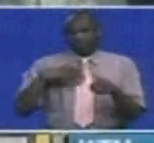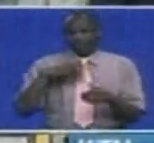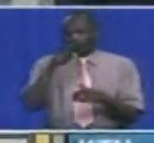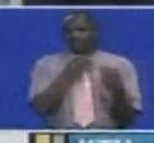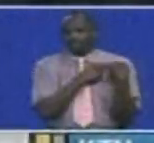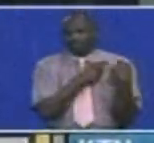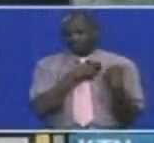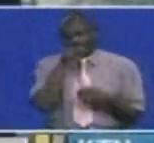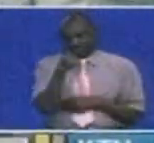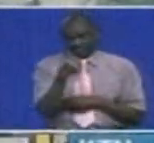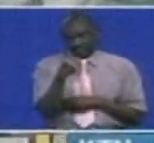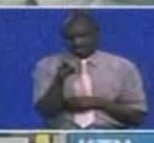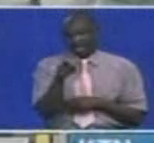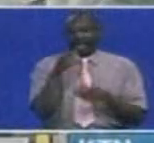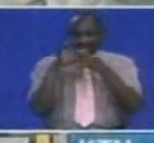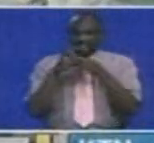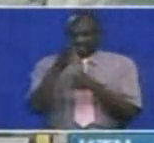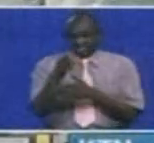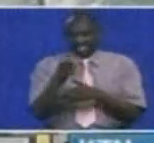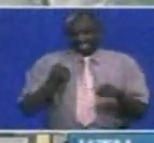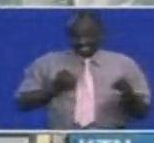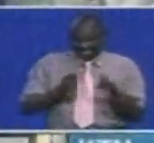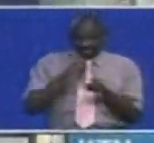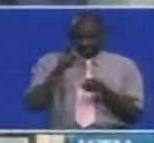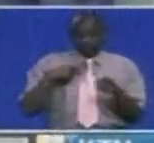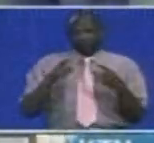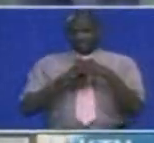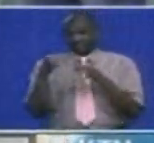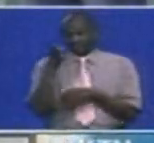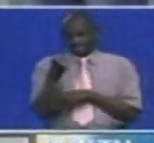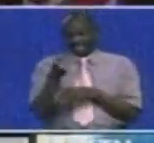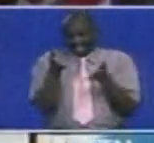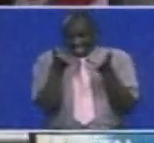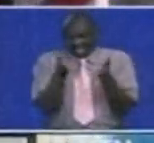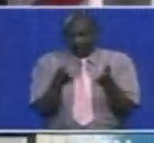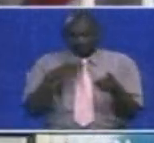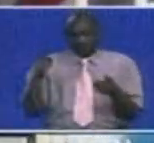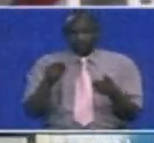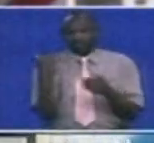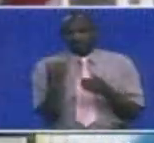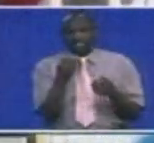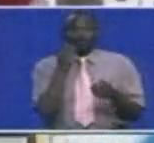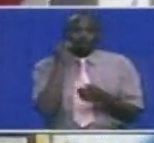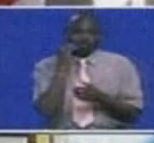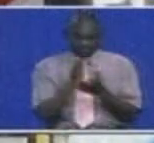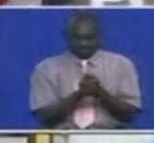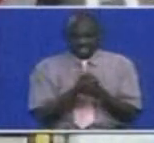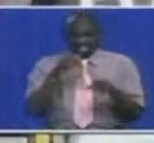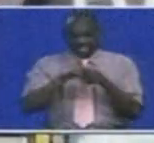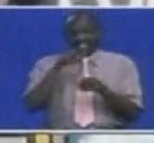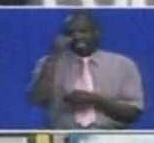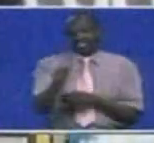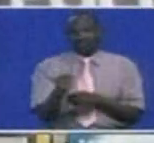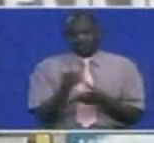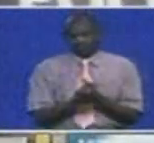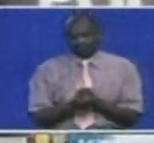ritual. The victim's sister ran away to evade the cat and is currently at a children's home in Kajiado.